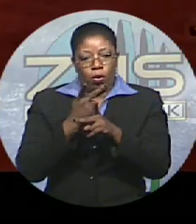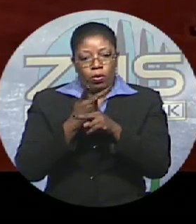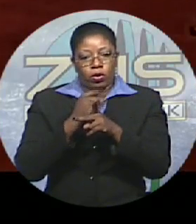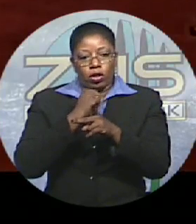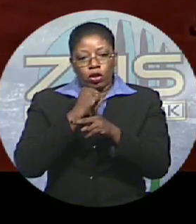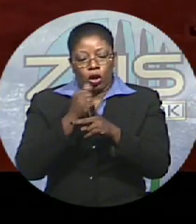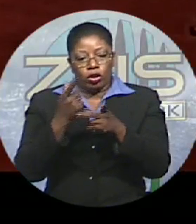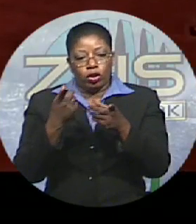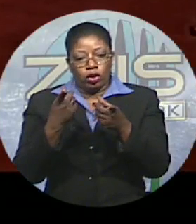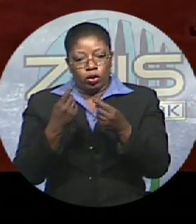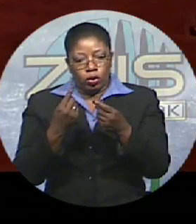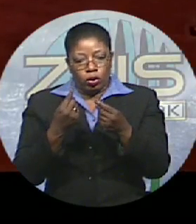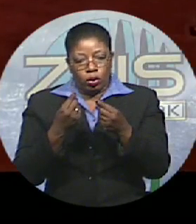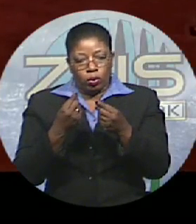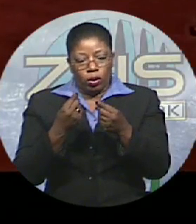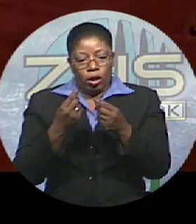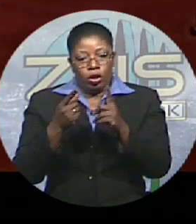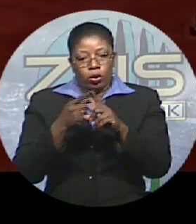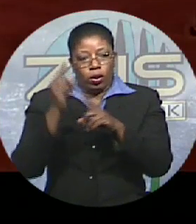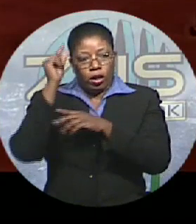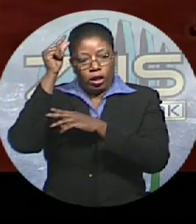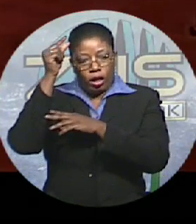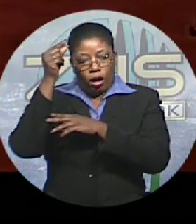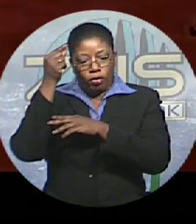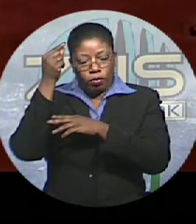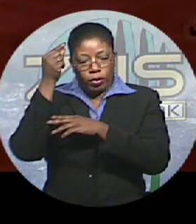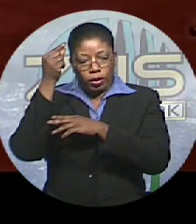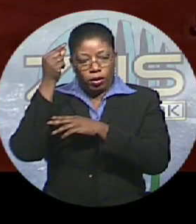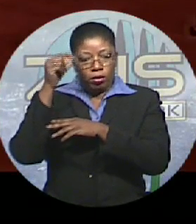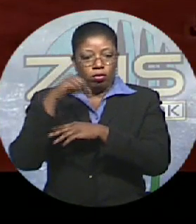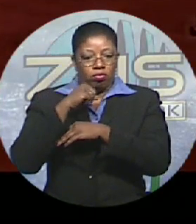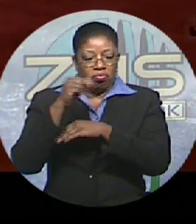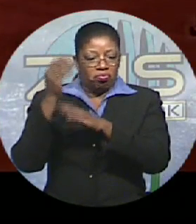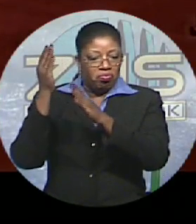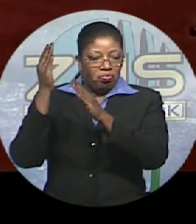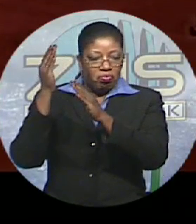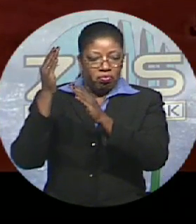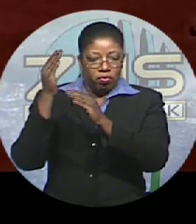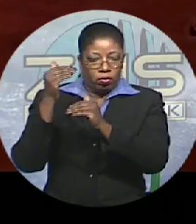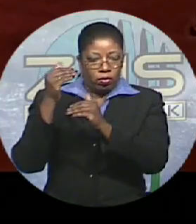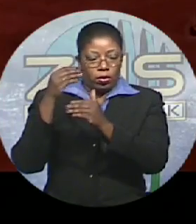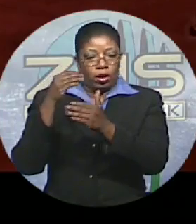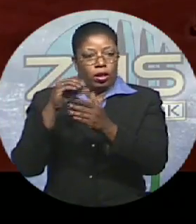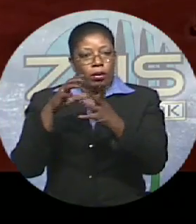fulfilled were due to the government underestimating the state of affairs.